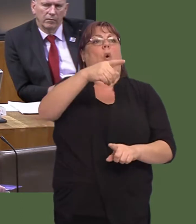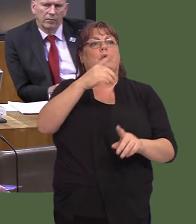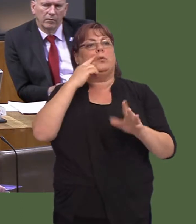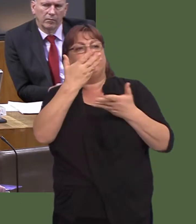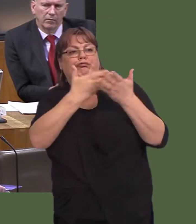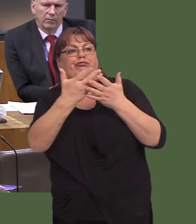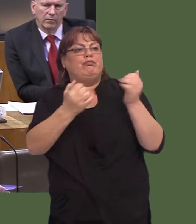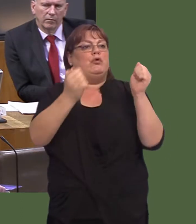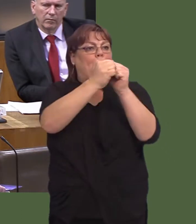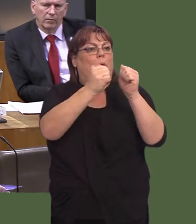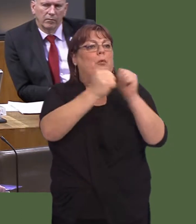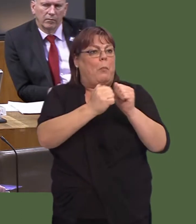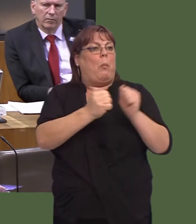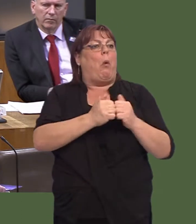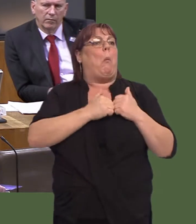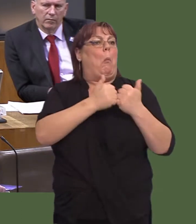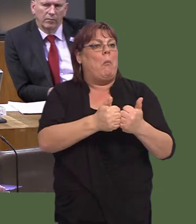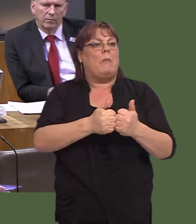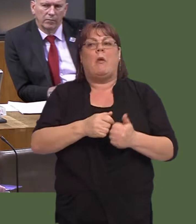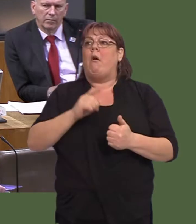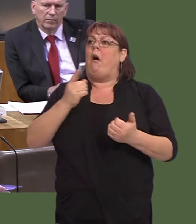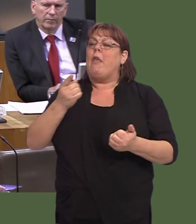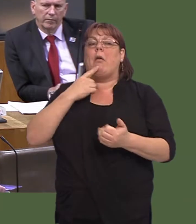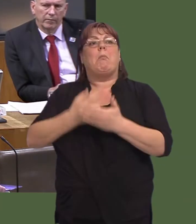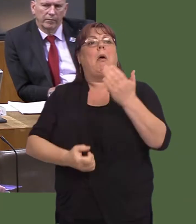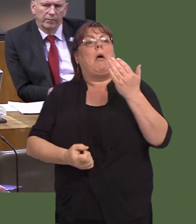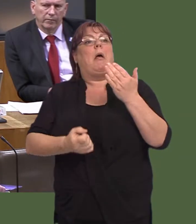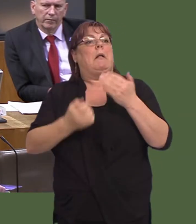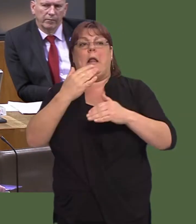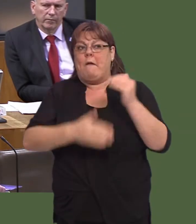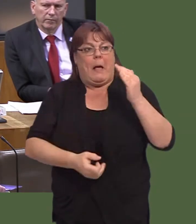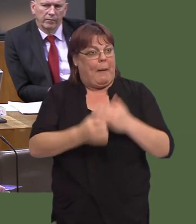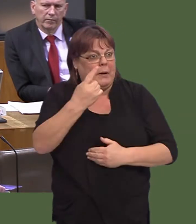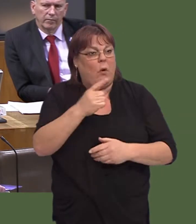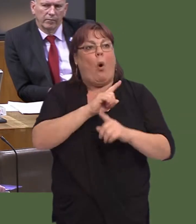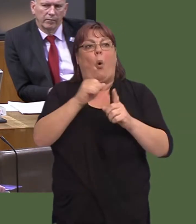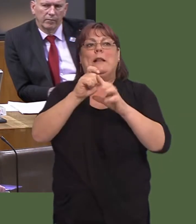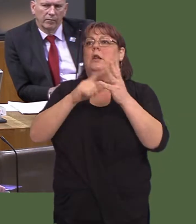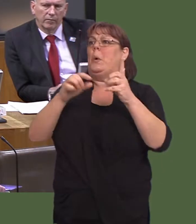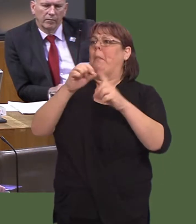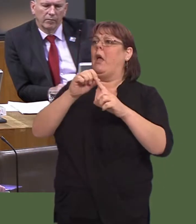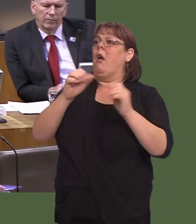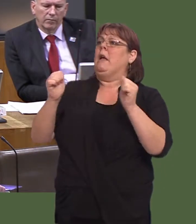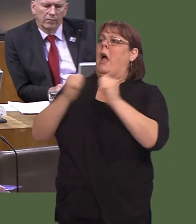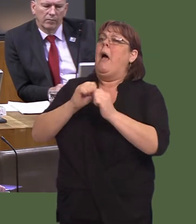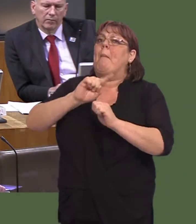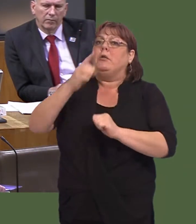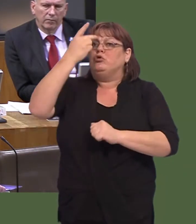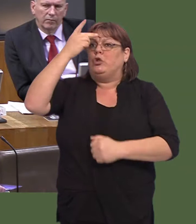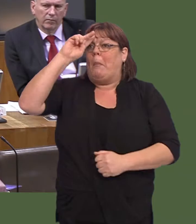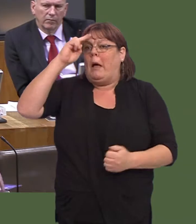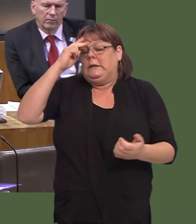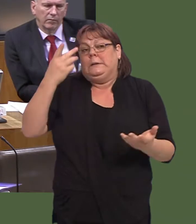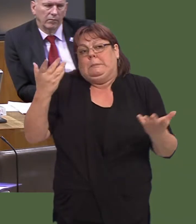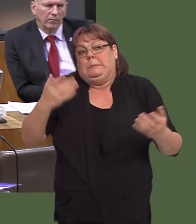the DUP support. It seems to me that either that didn't happen or it did happen and the DUP changed their minds. What other option could there be?